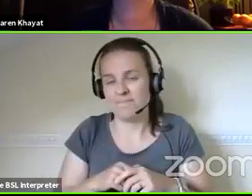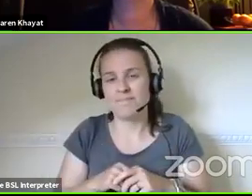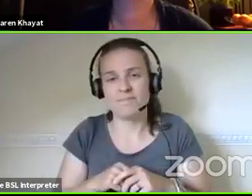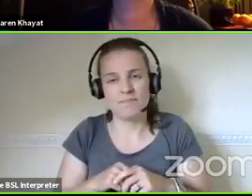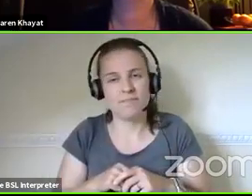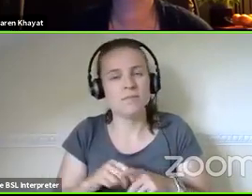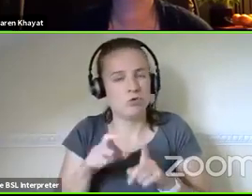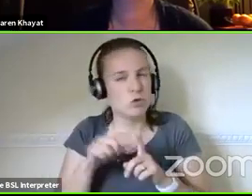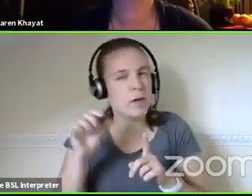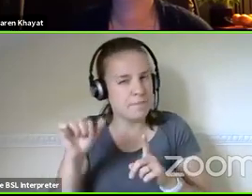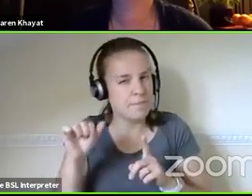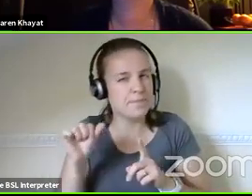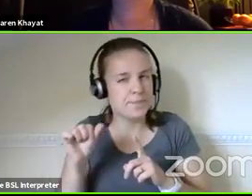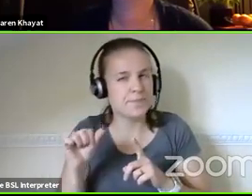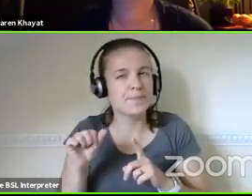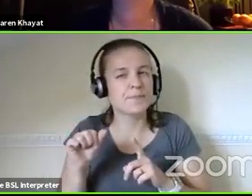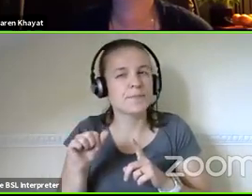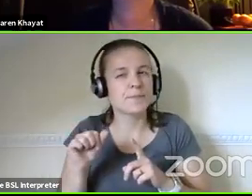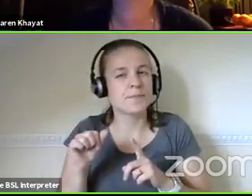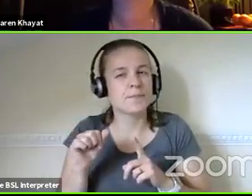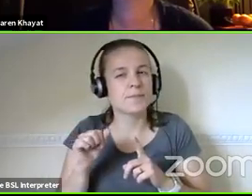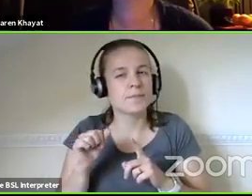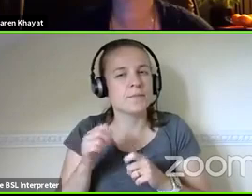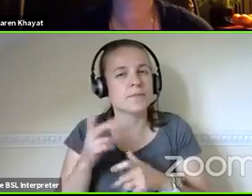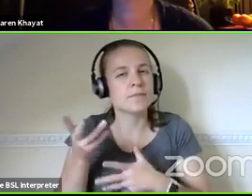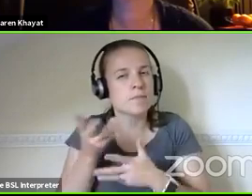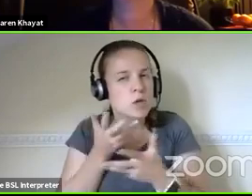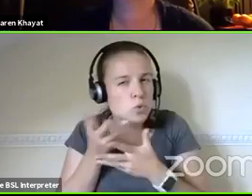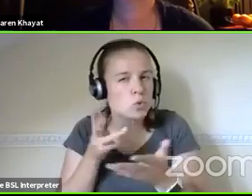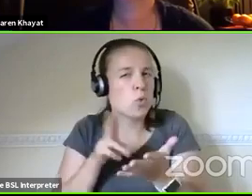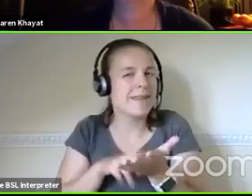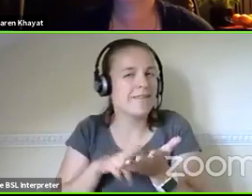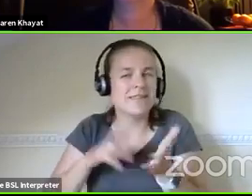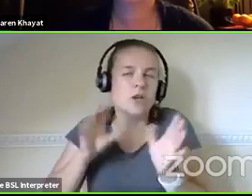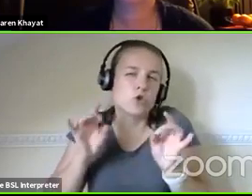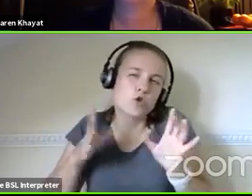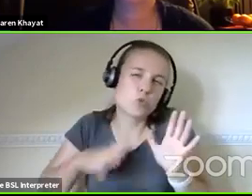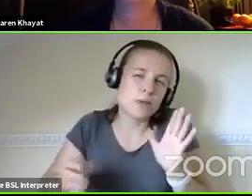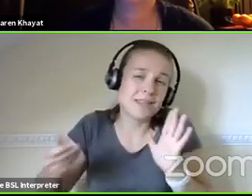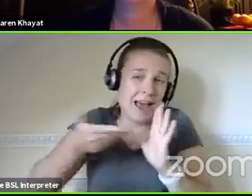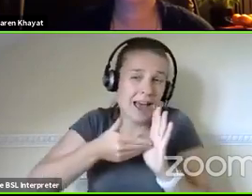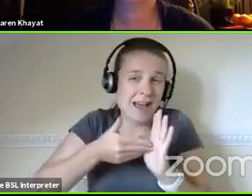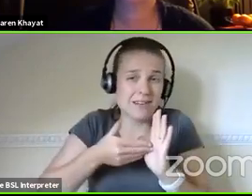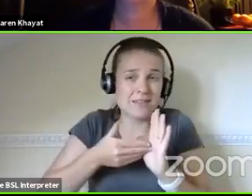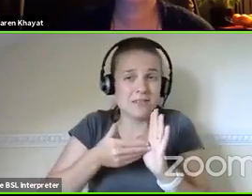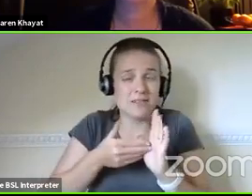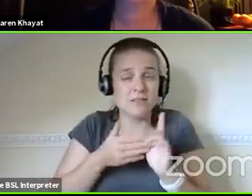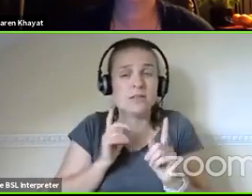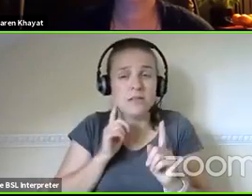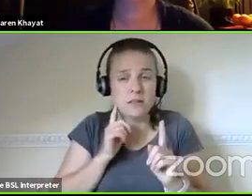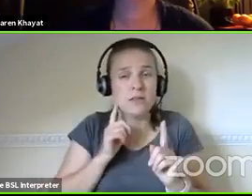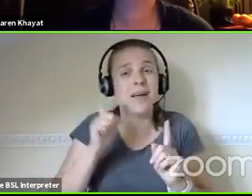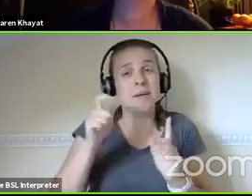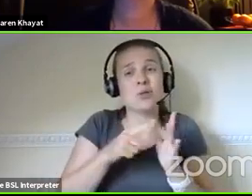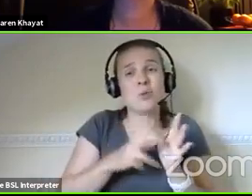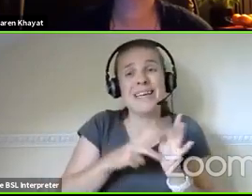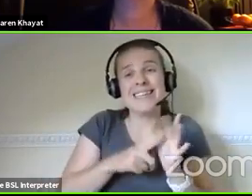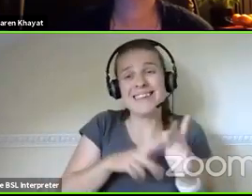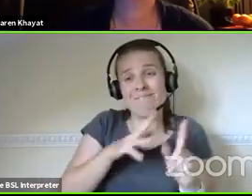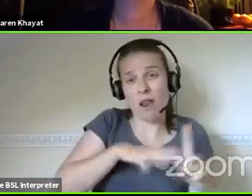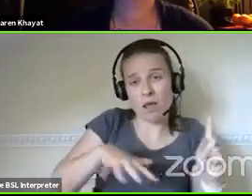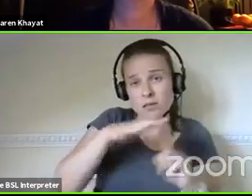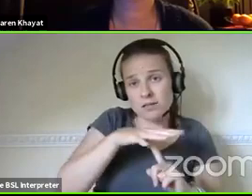So I totally agree with Nafisa, and would just like to add that actually coordination between civil society,